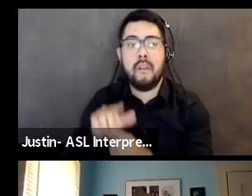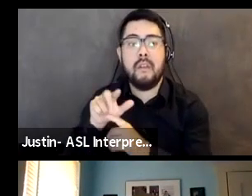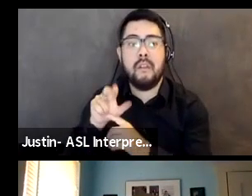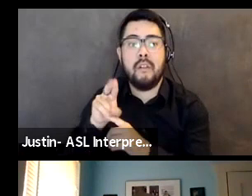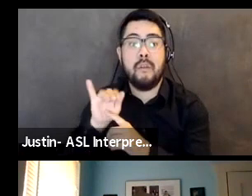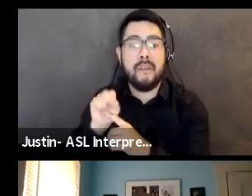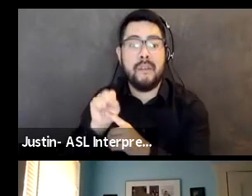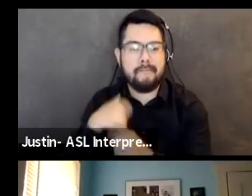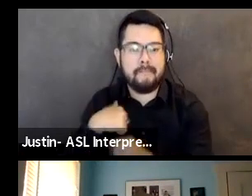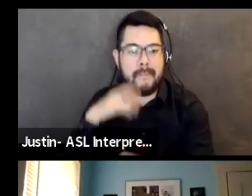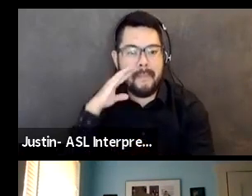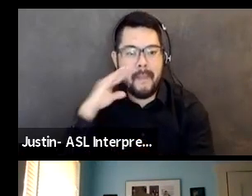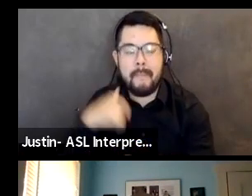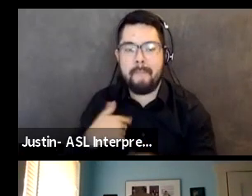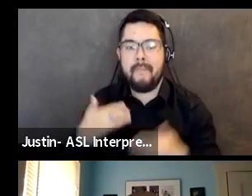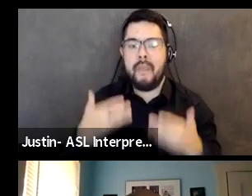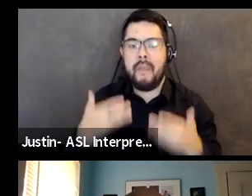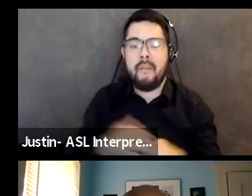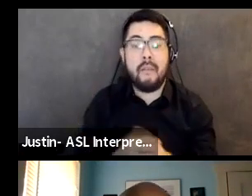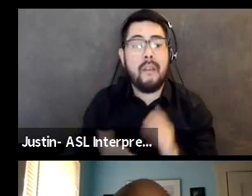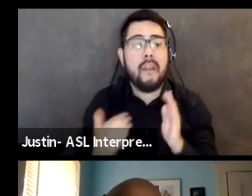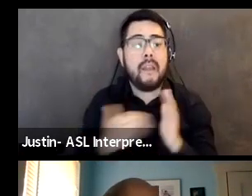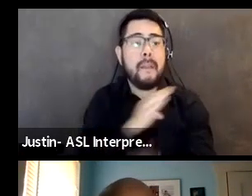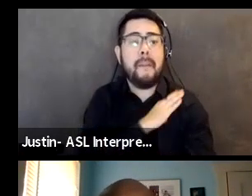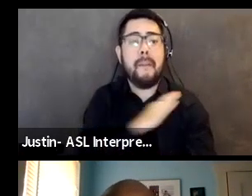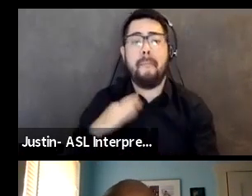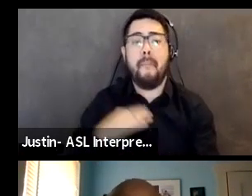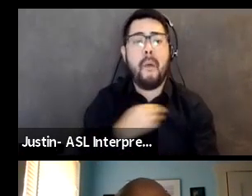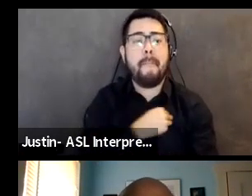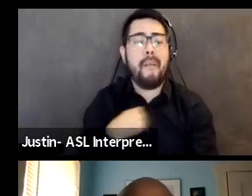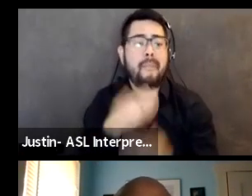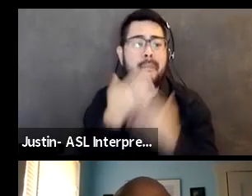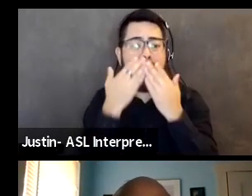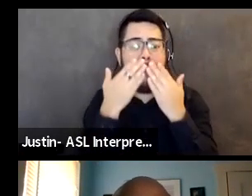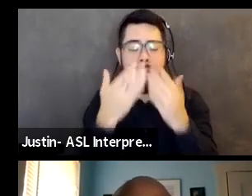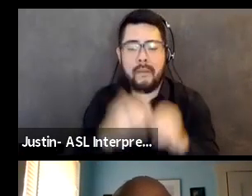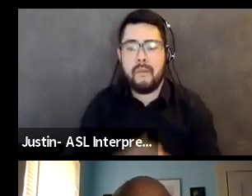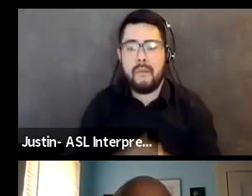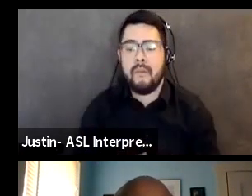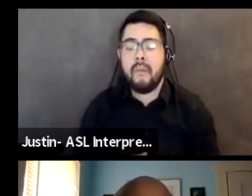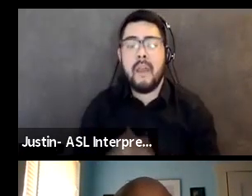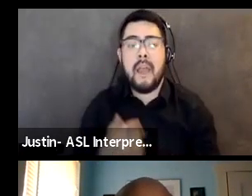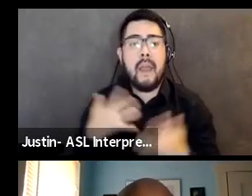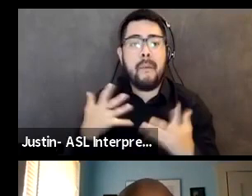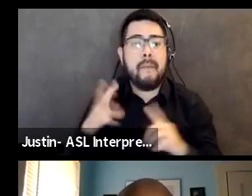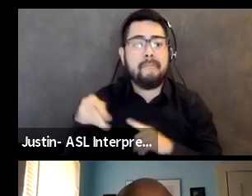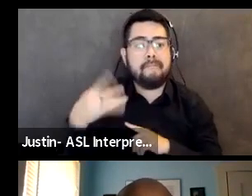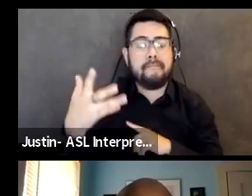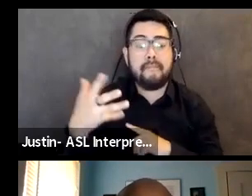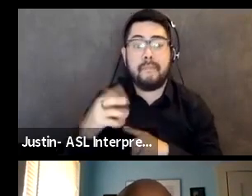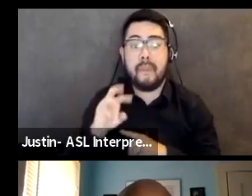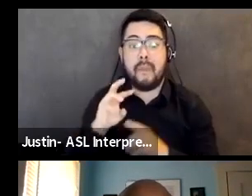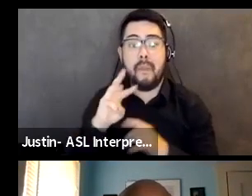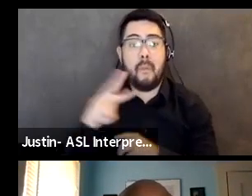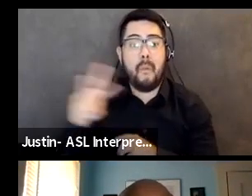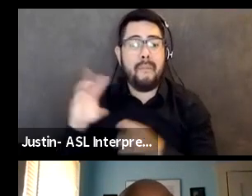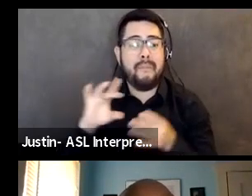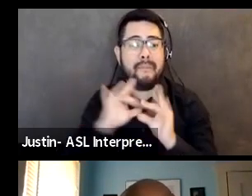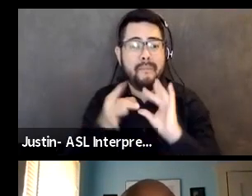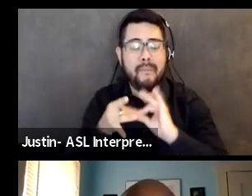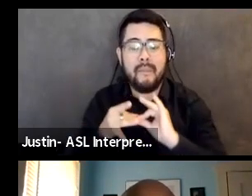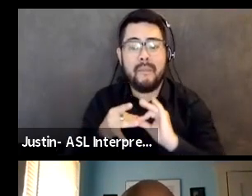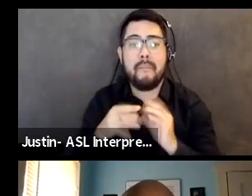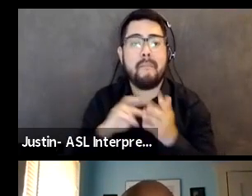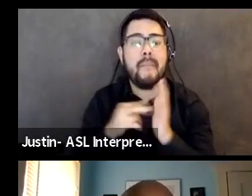yes thank you uh thank you to the board i would like to provide the website where members of the community can